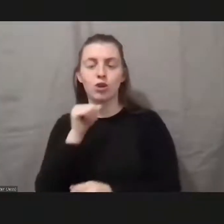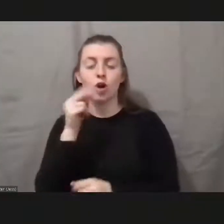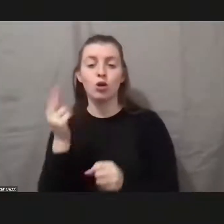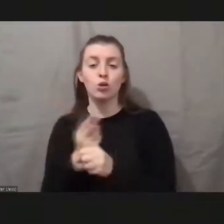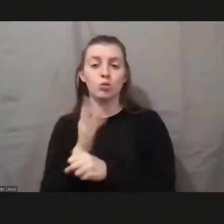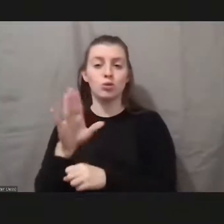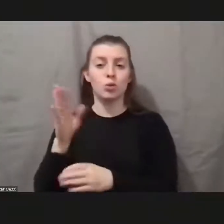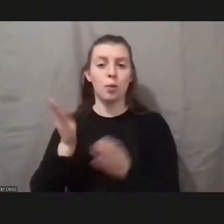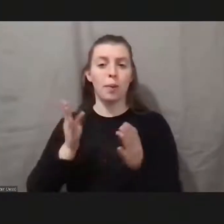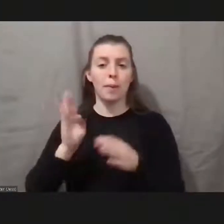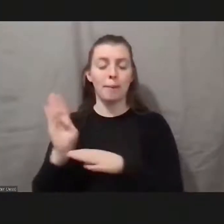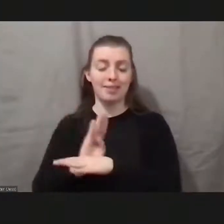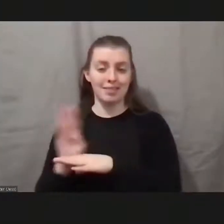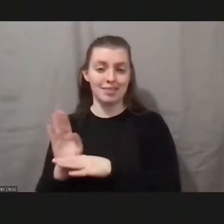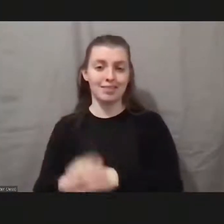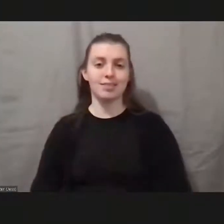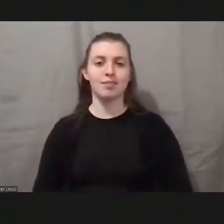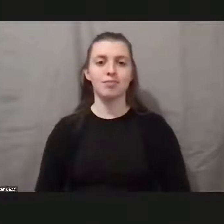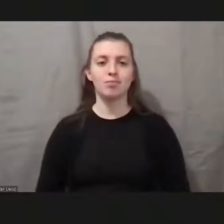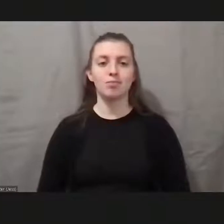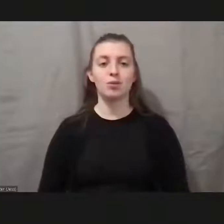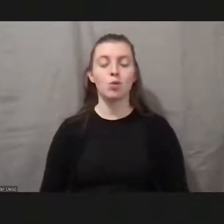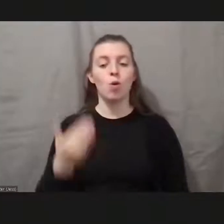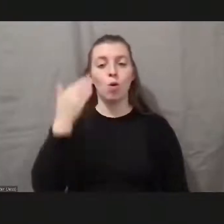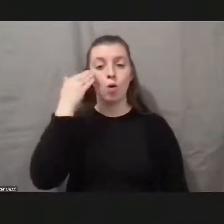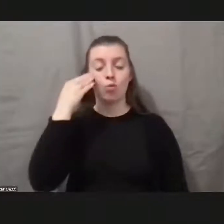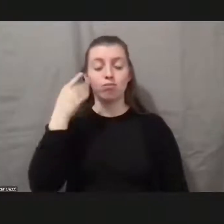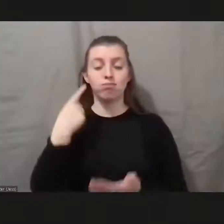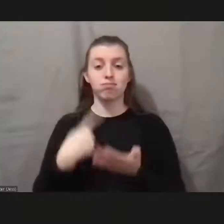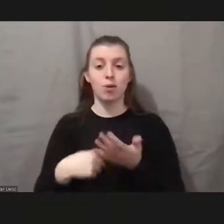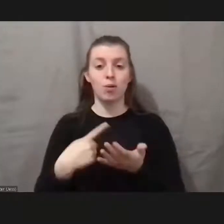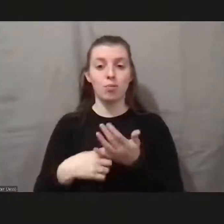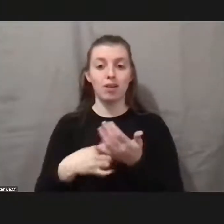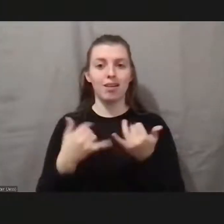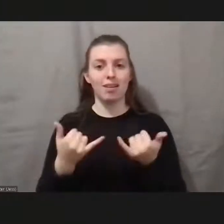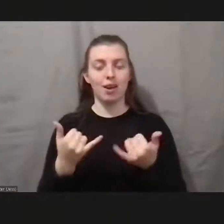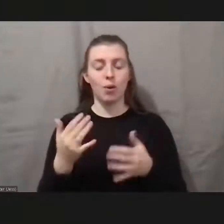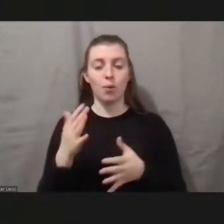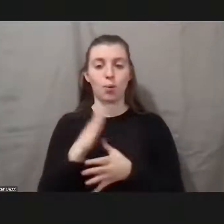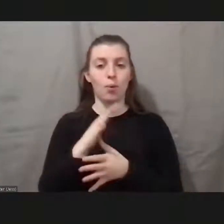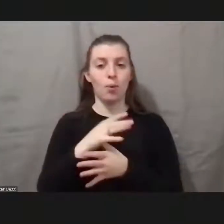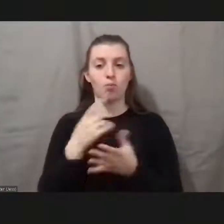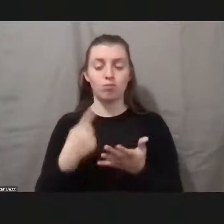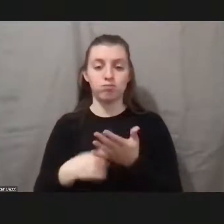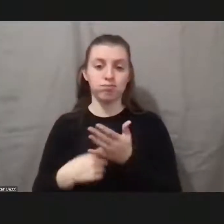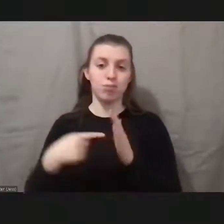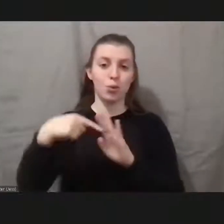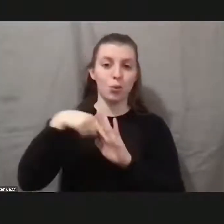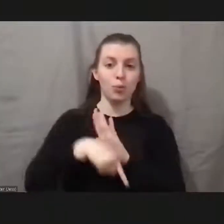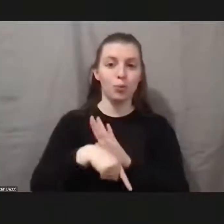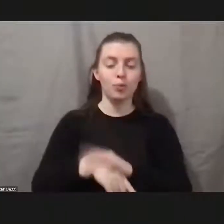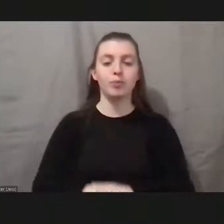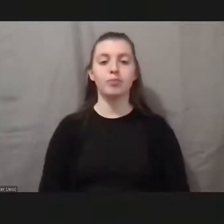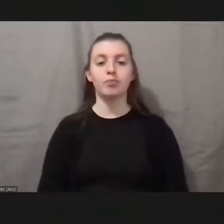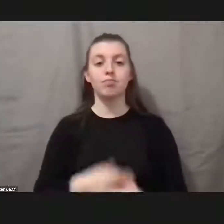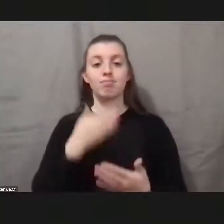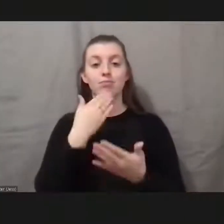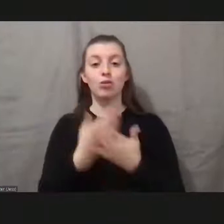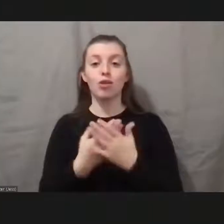hot topic that we've been hearing a lot about. And I love that these services or these financial resources are available through that